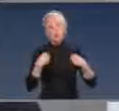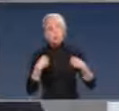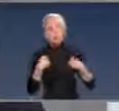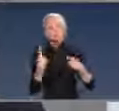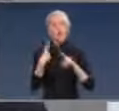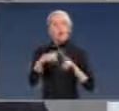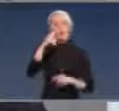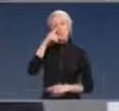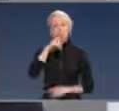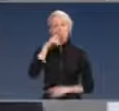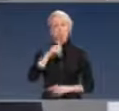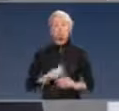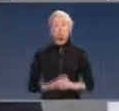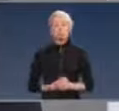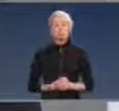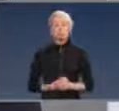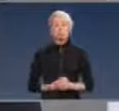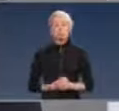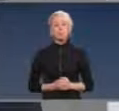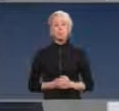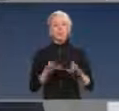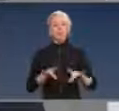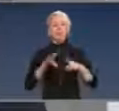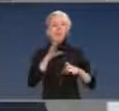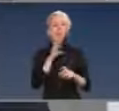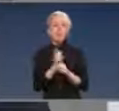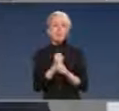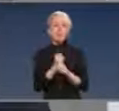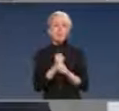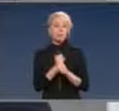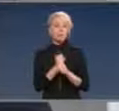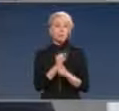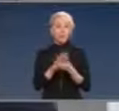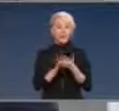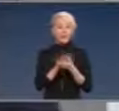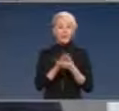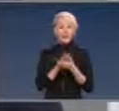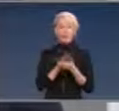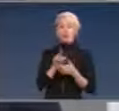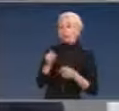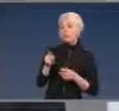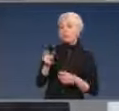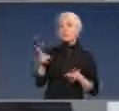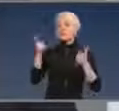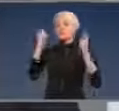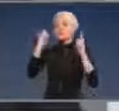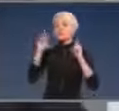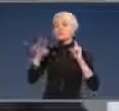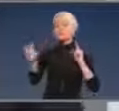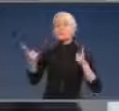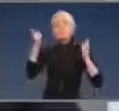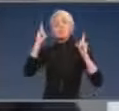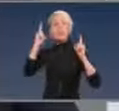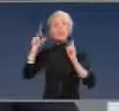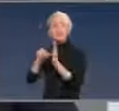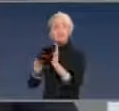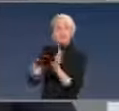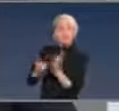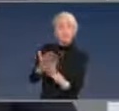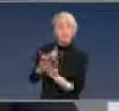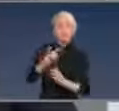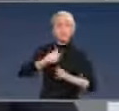has provided enables every extra dollar they spend at a state level to go that much further. We also agreed